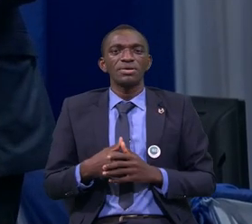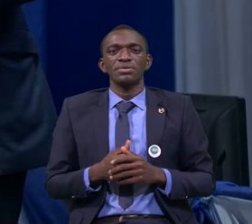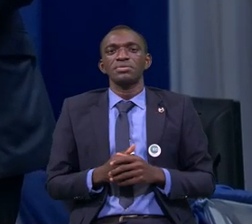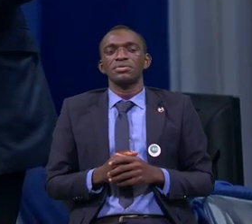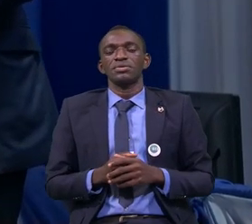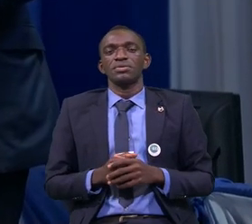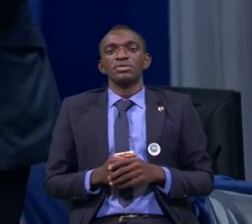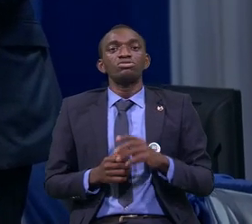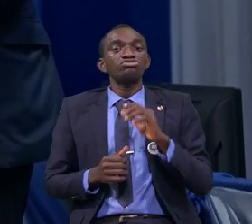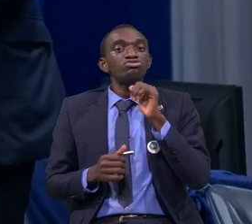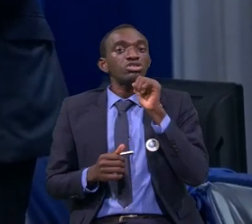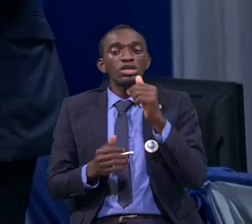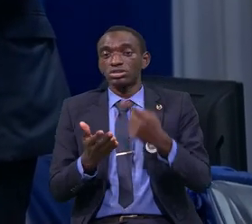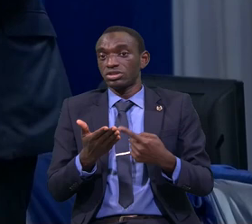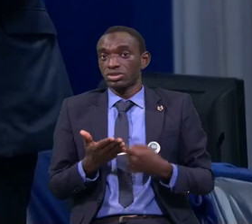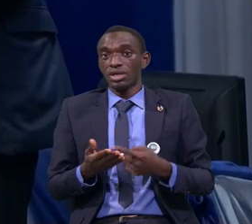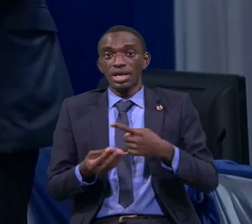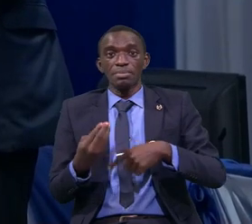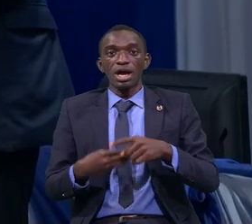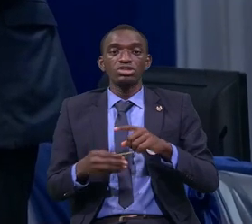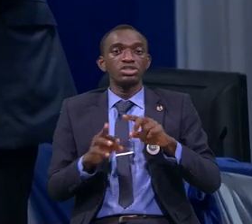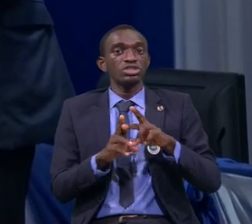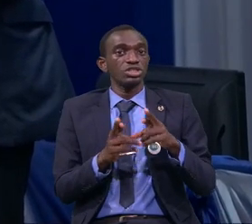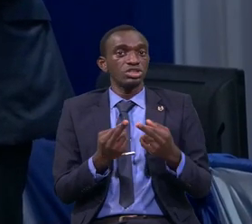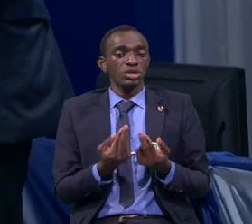They are not talking about your region of origin.